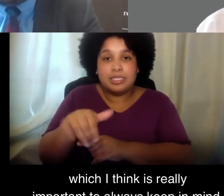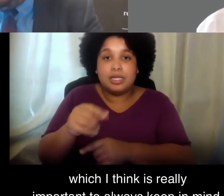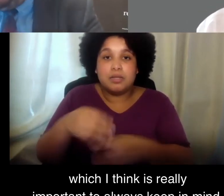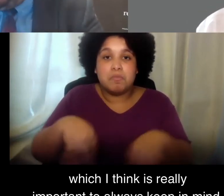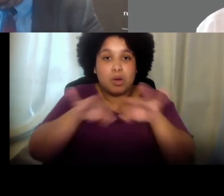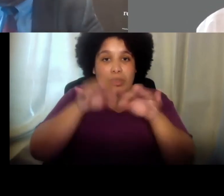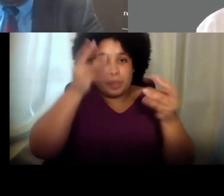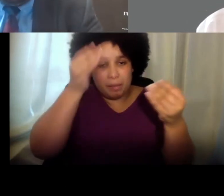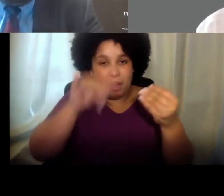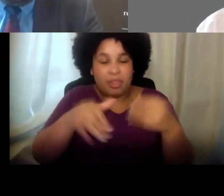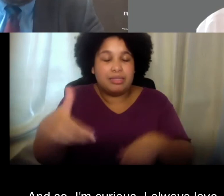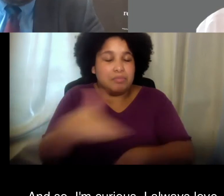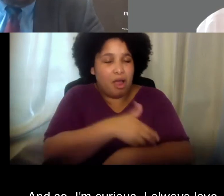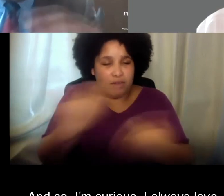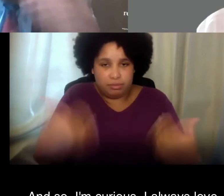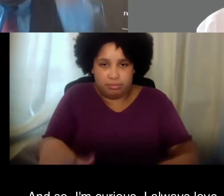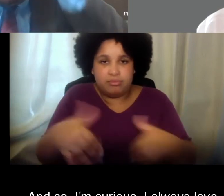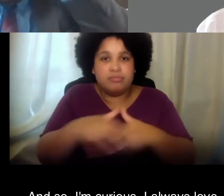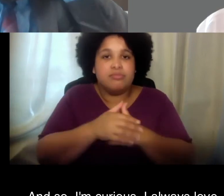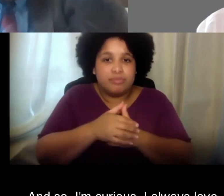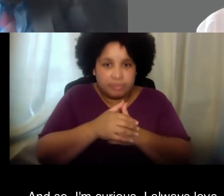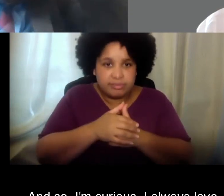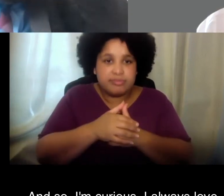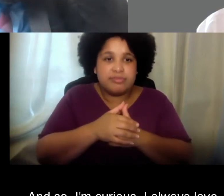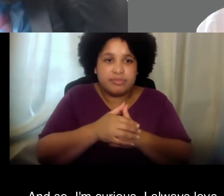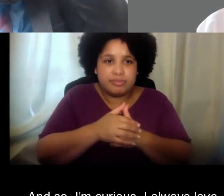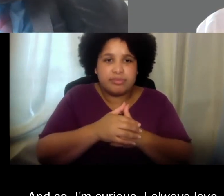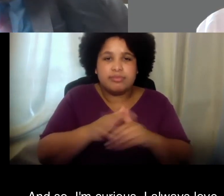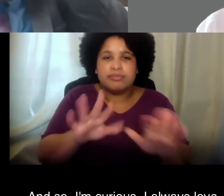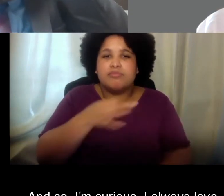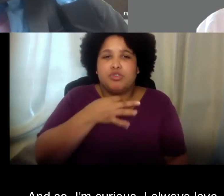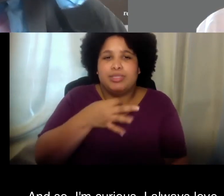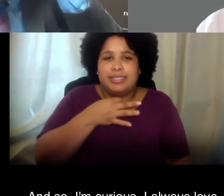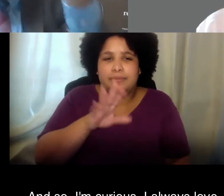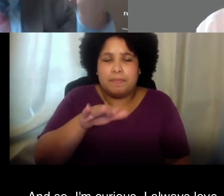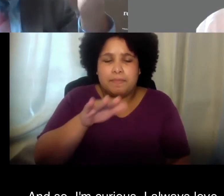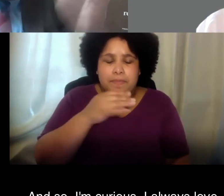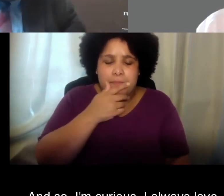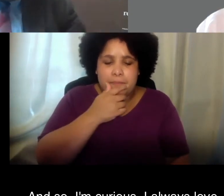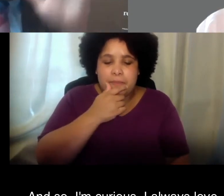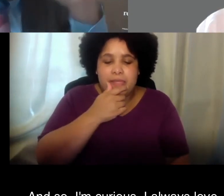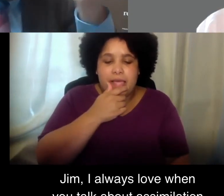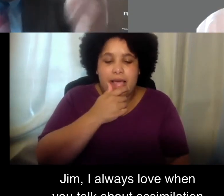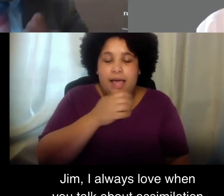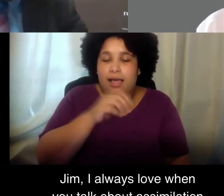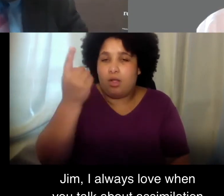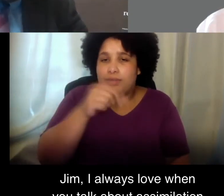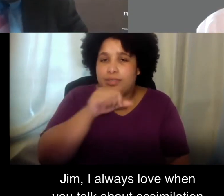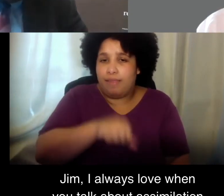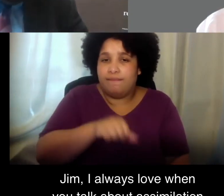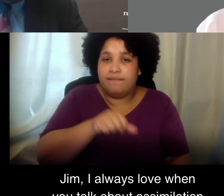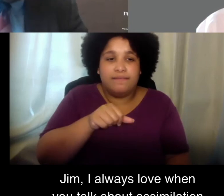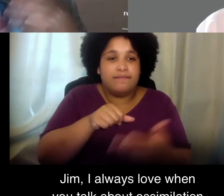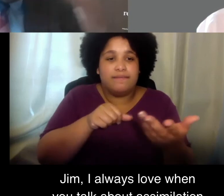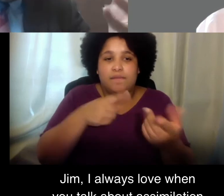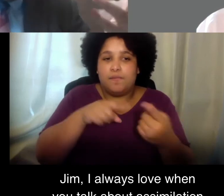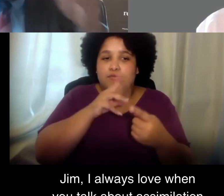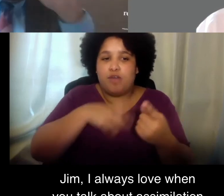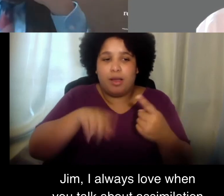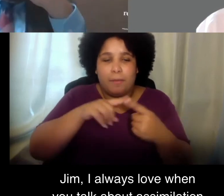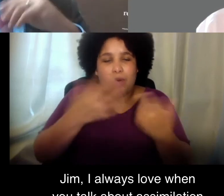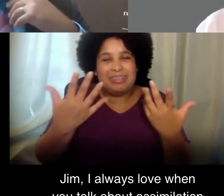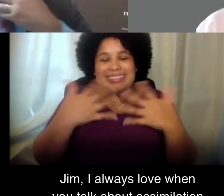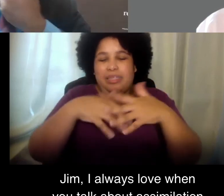mind. And so I'm curious. I always love that Jim. I always love when you talk about